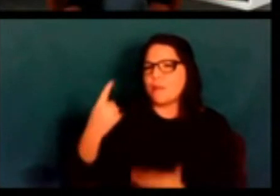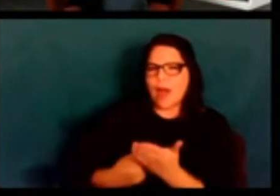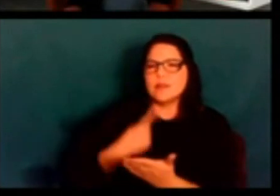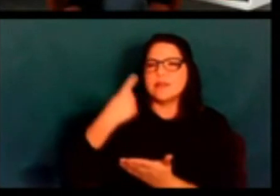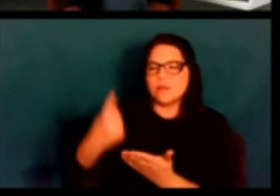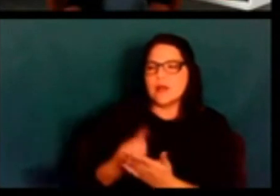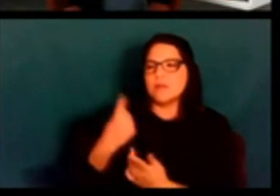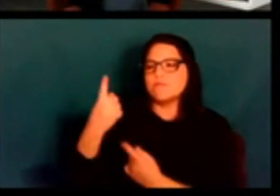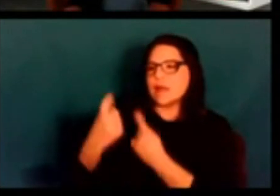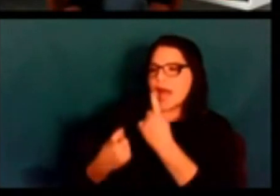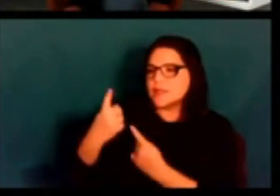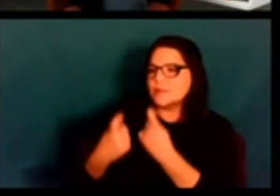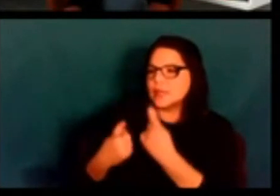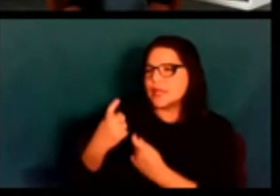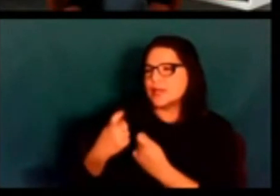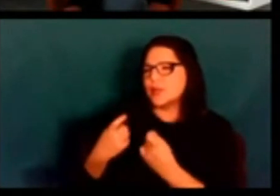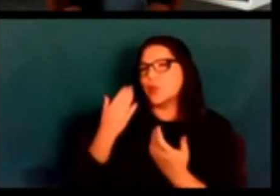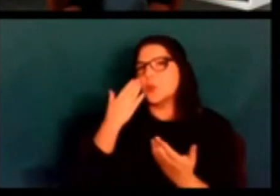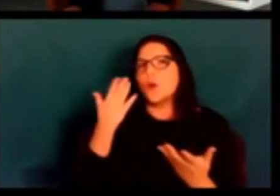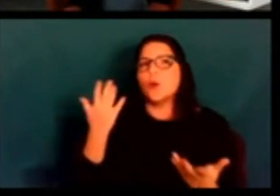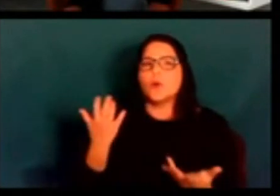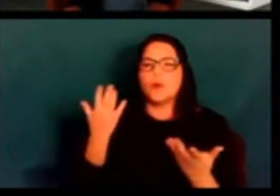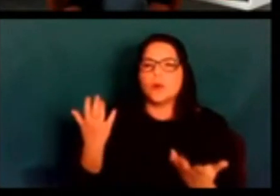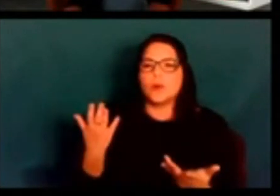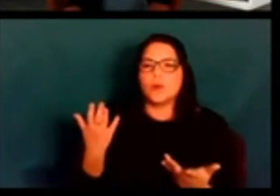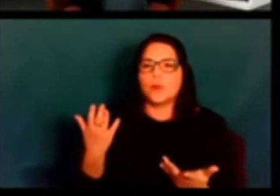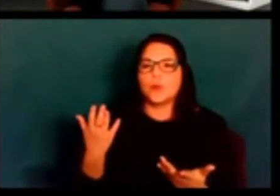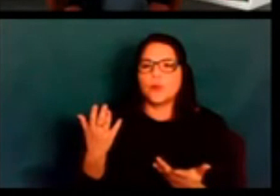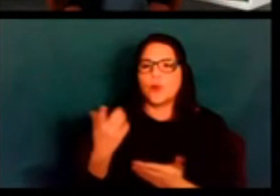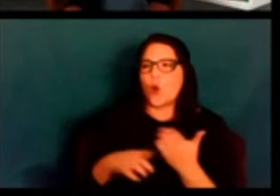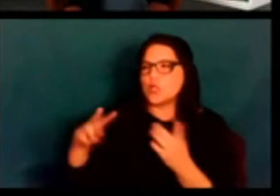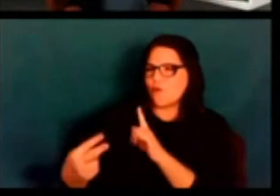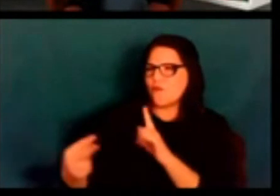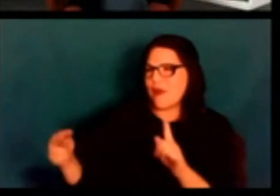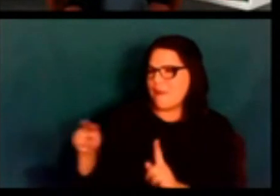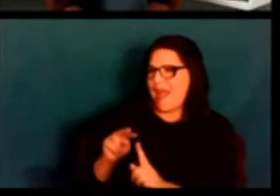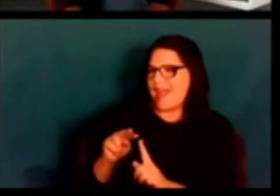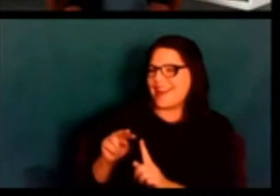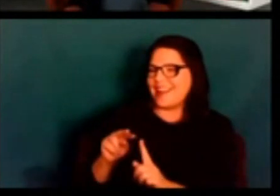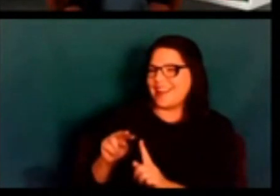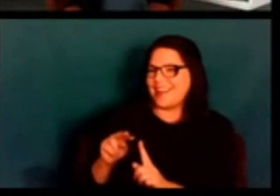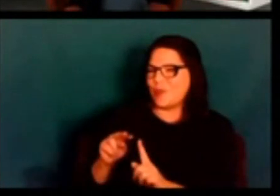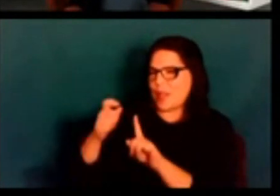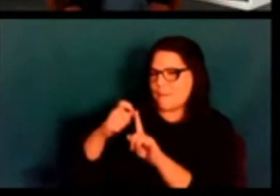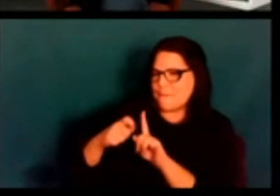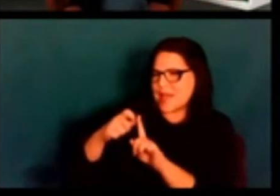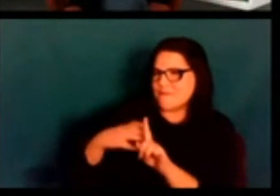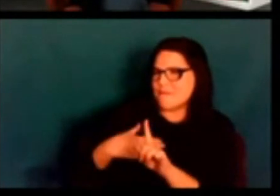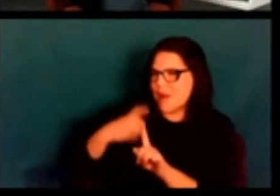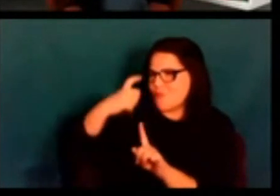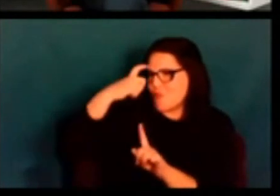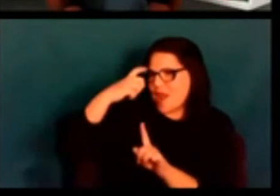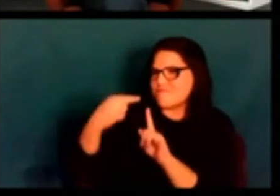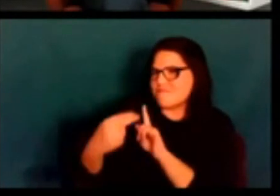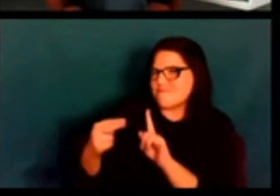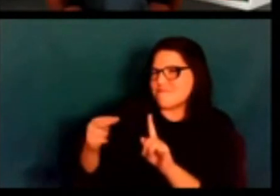me, just to drain my head is what he called it, and just to kick it. And then it didn't even have to